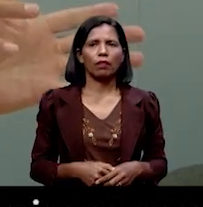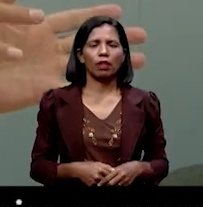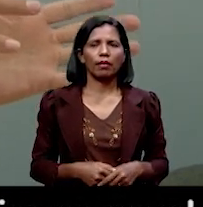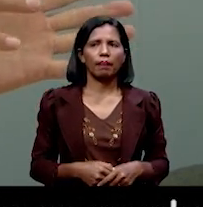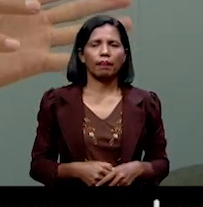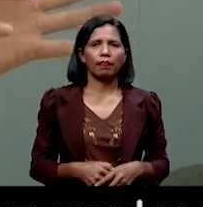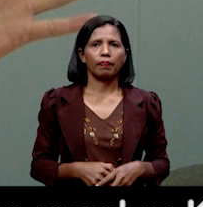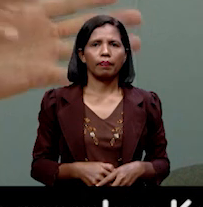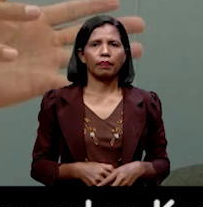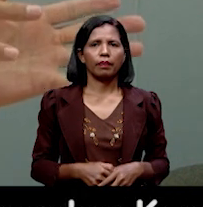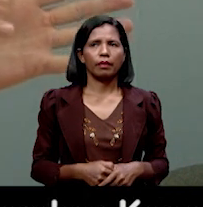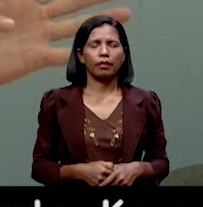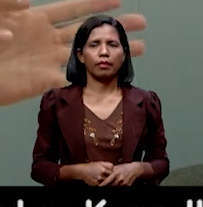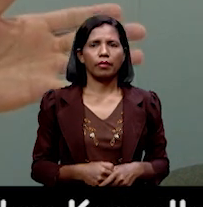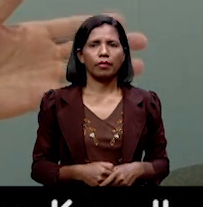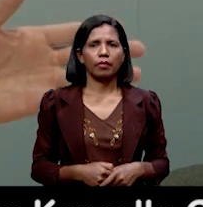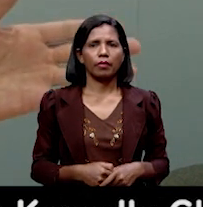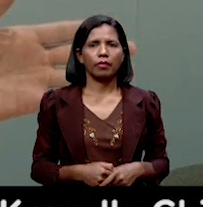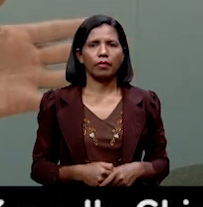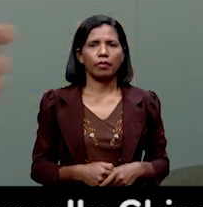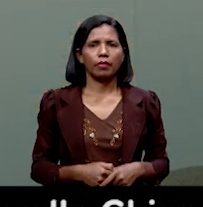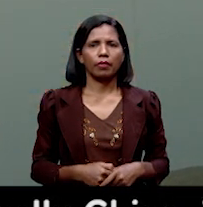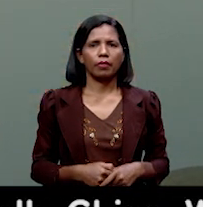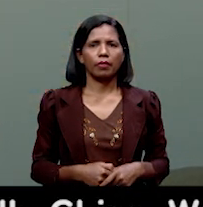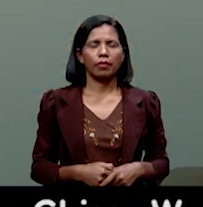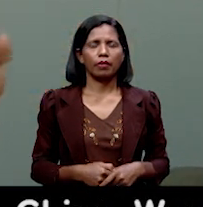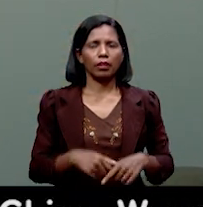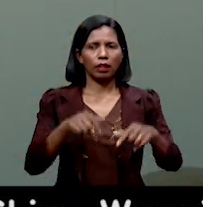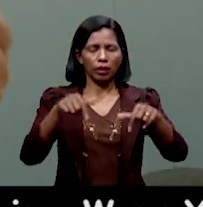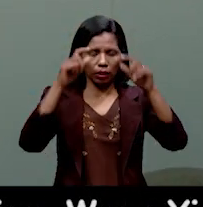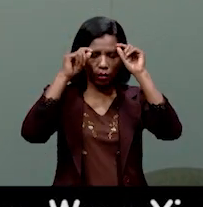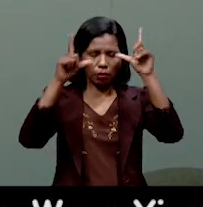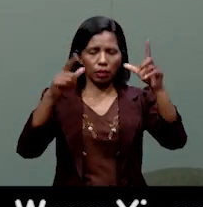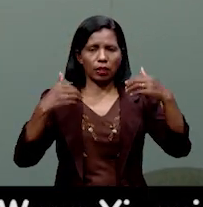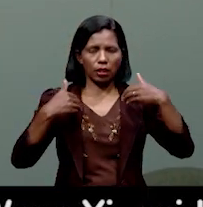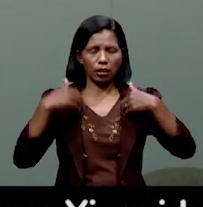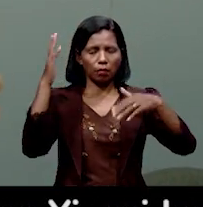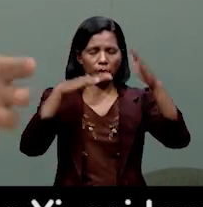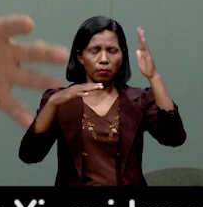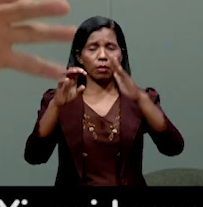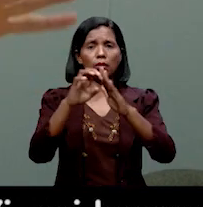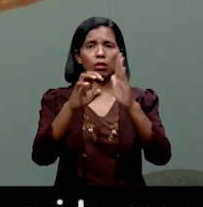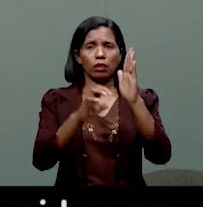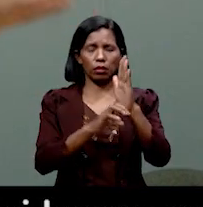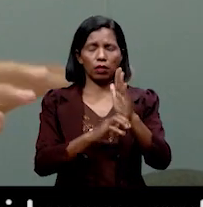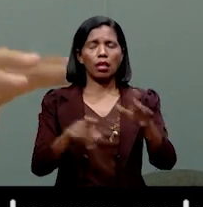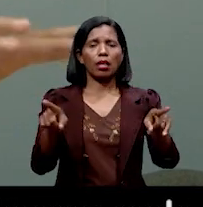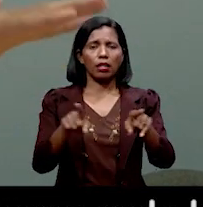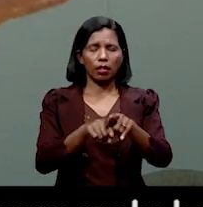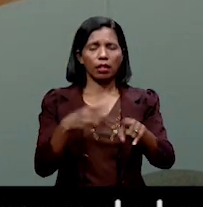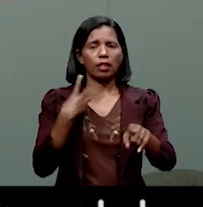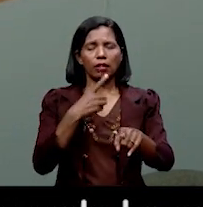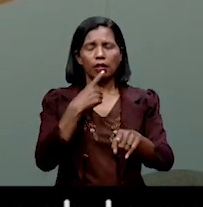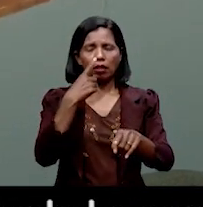of 2017, 2018 and 2019. Iha Timor iha problema estrutural tena. Makanesan o